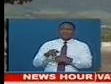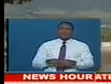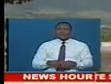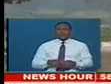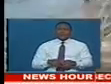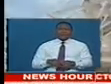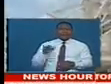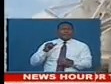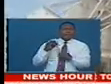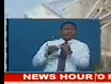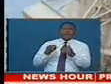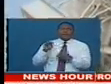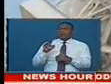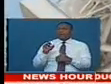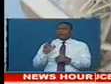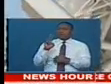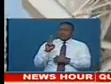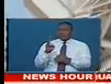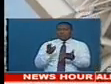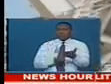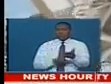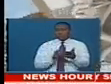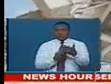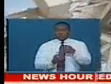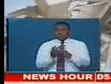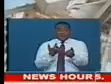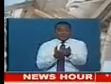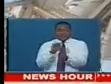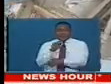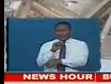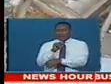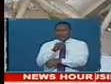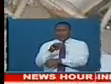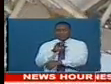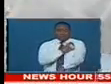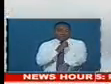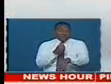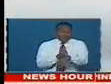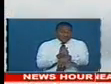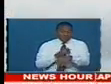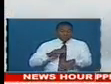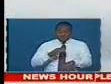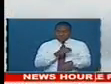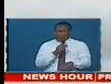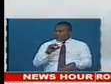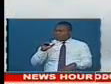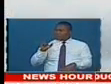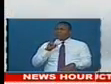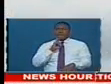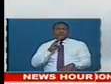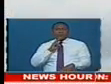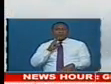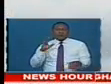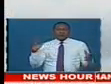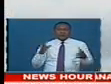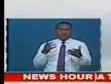had begun. This follows a memorandum of understanding between the Ghana Atomic Energy Commission and Vodafone Ghana for the